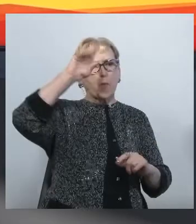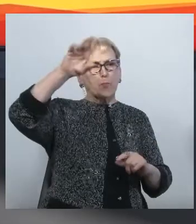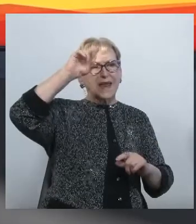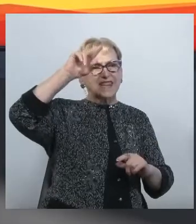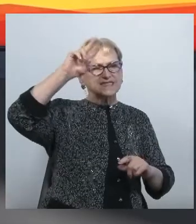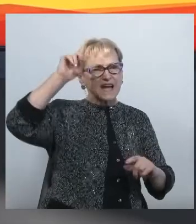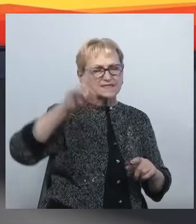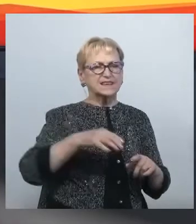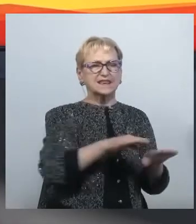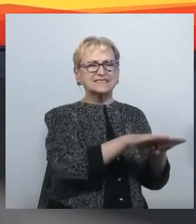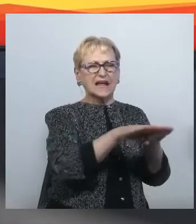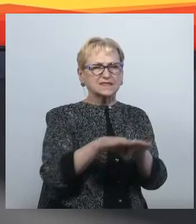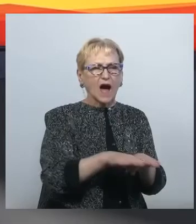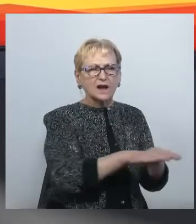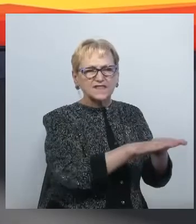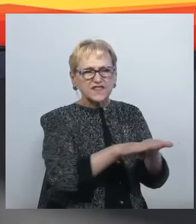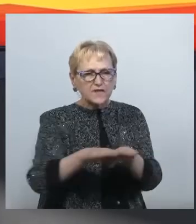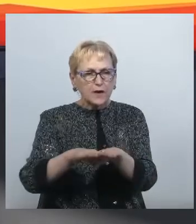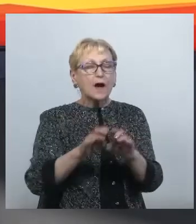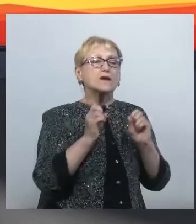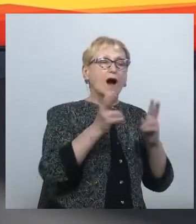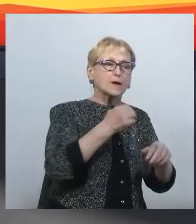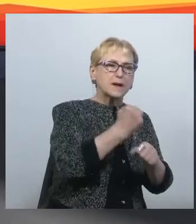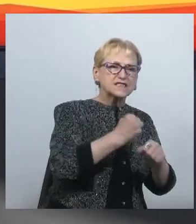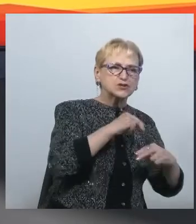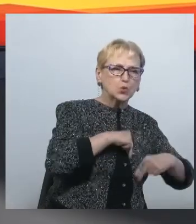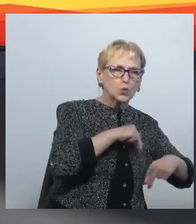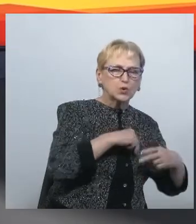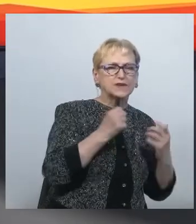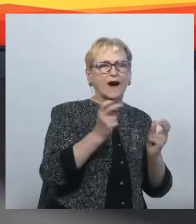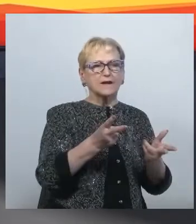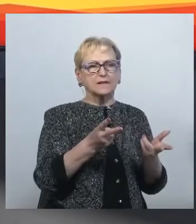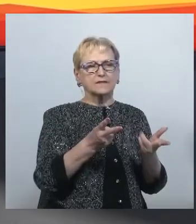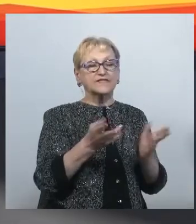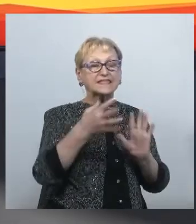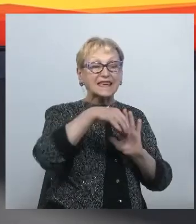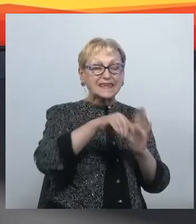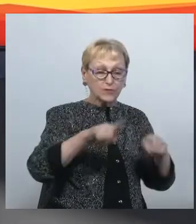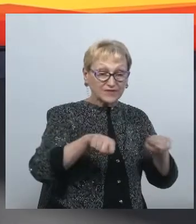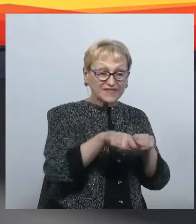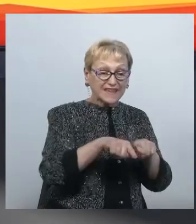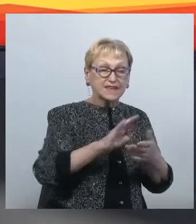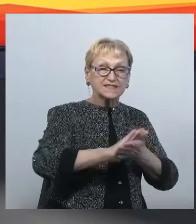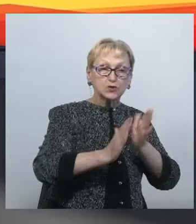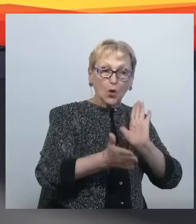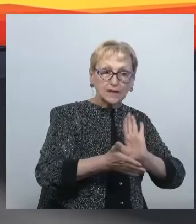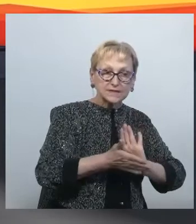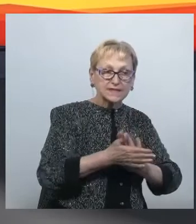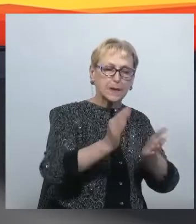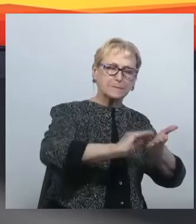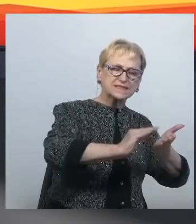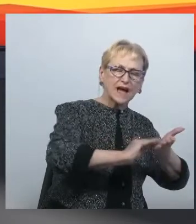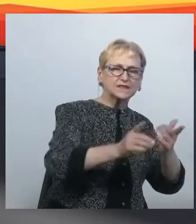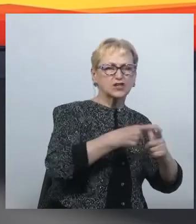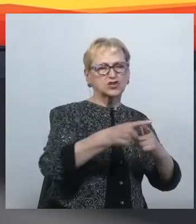way to do it. And that is popularization of standards, explaining the standards and how in this situation they